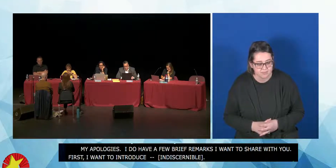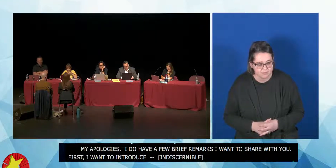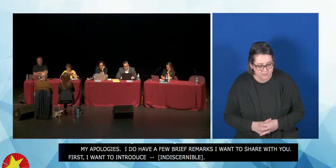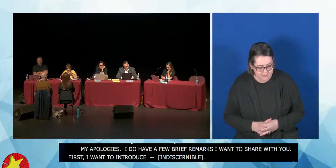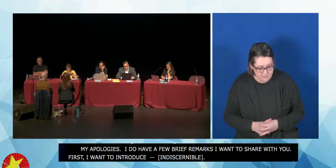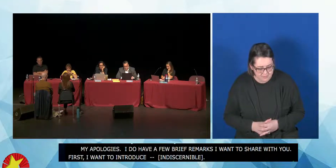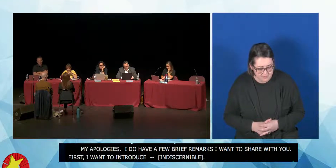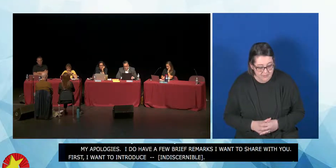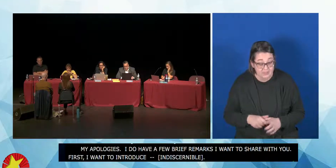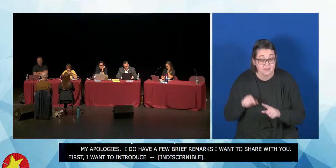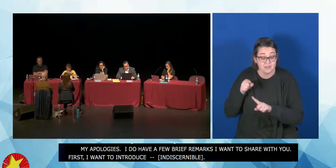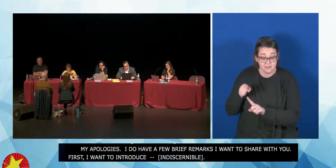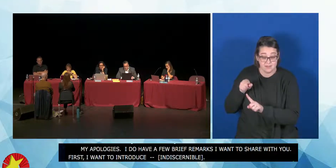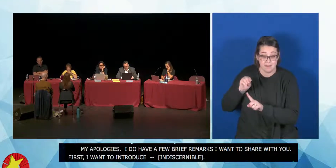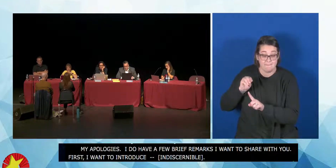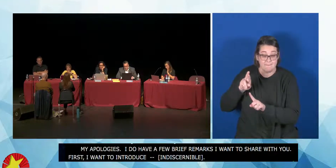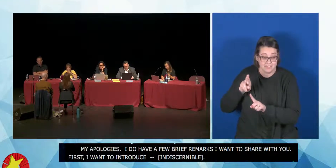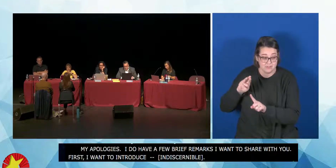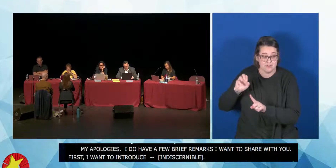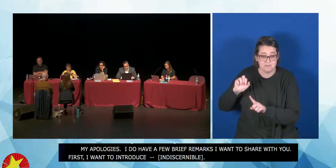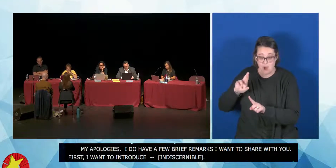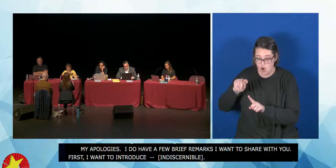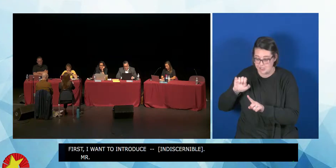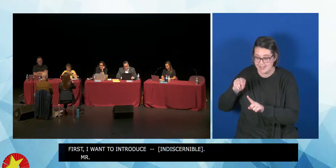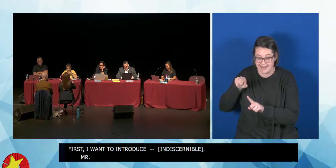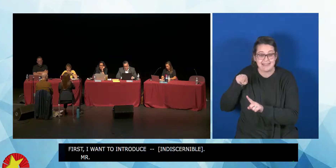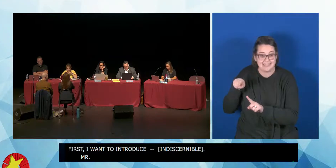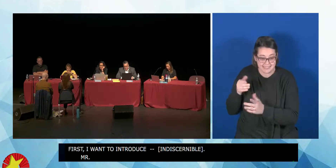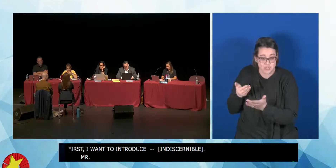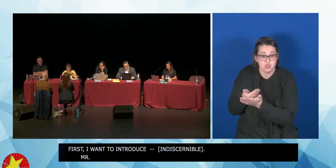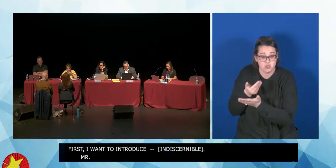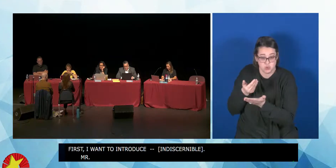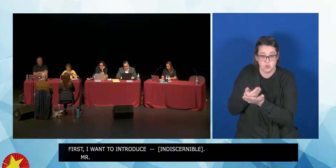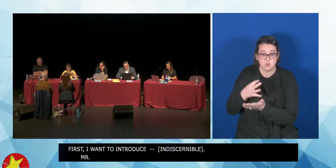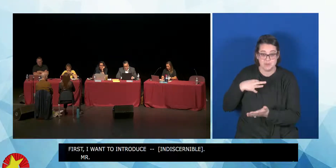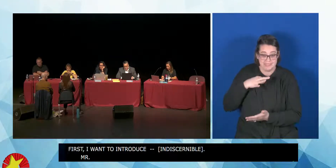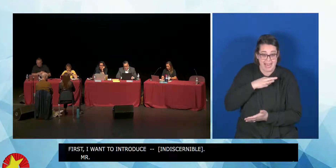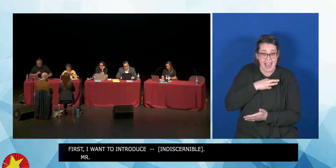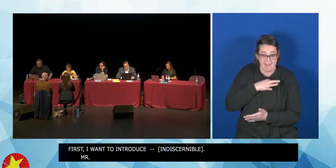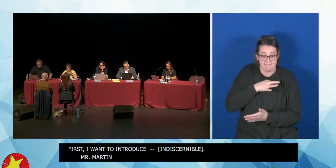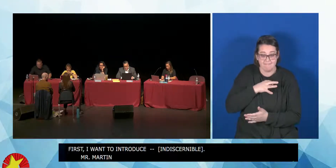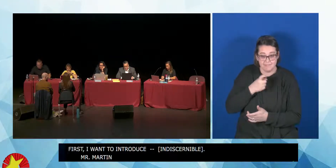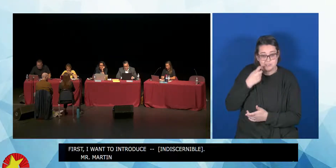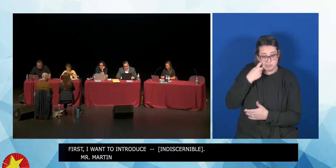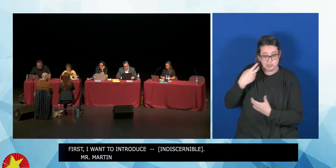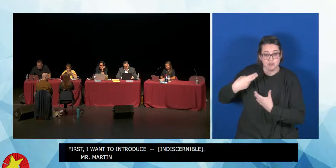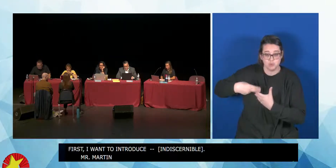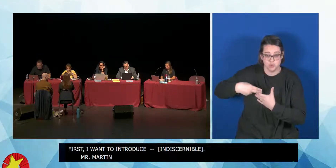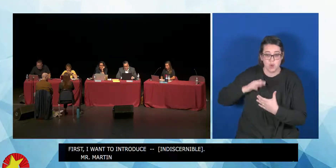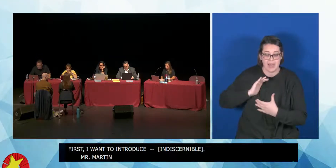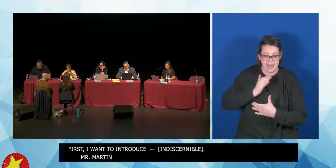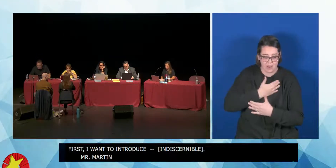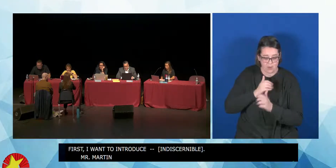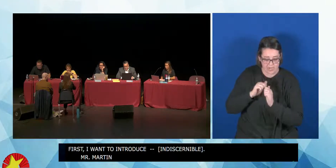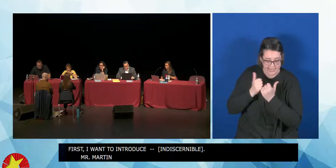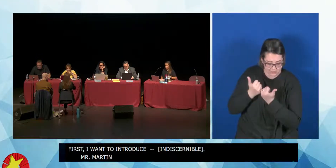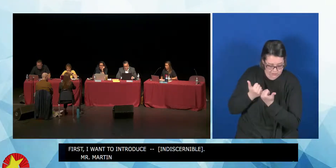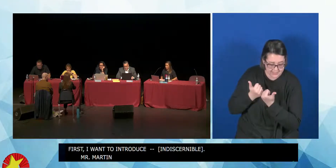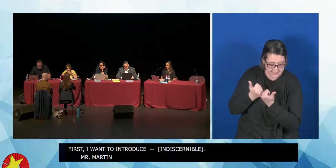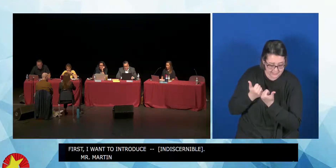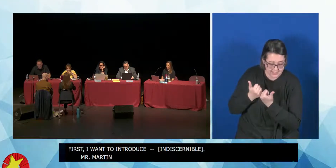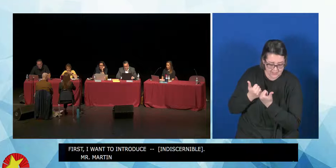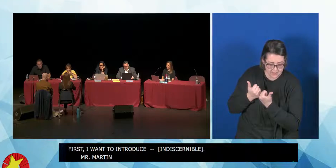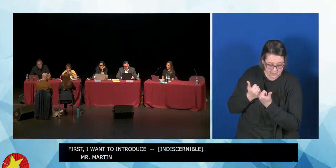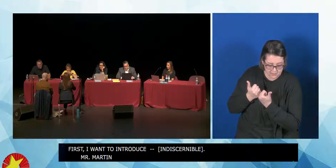Mr. Martin comes to us with more than 20 years. We don't have